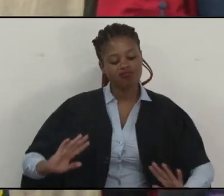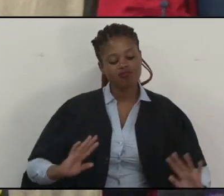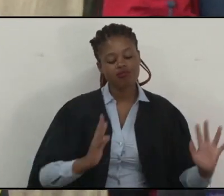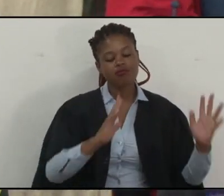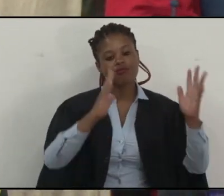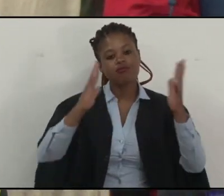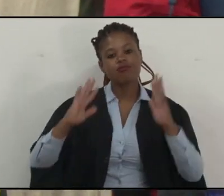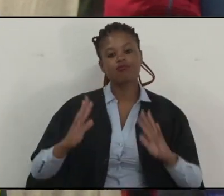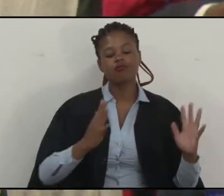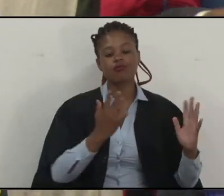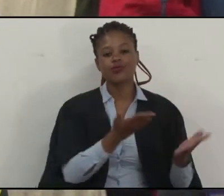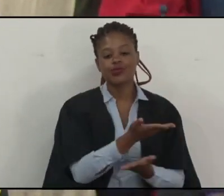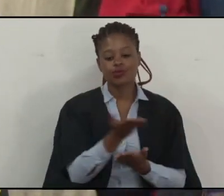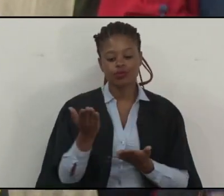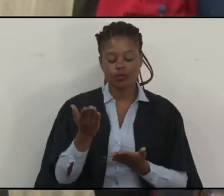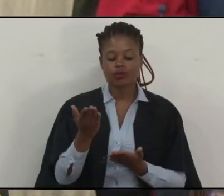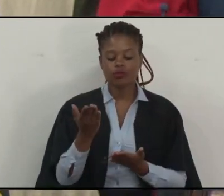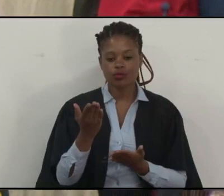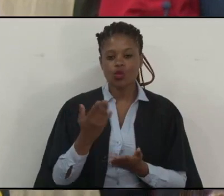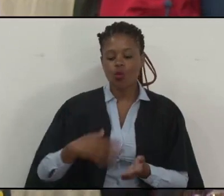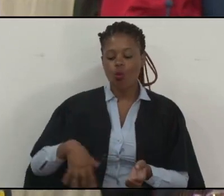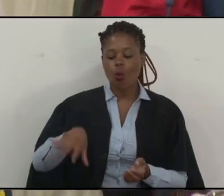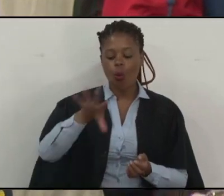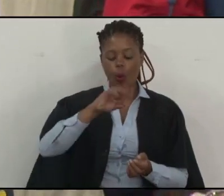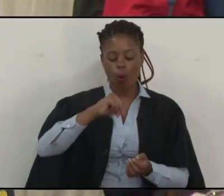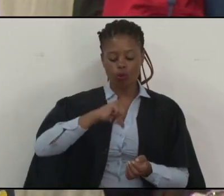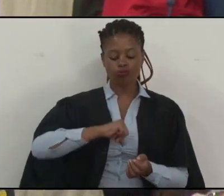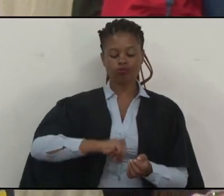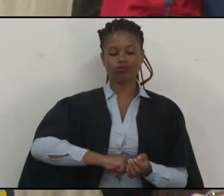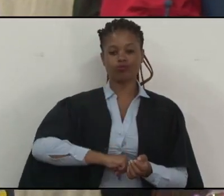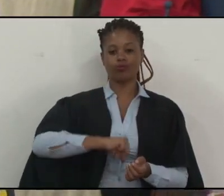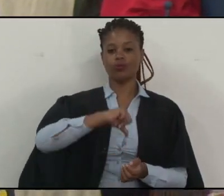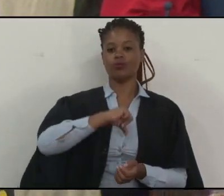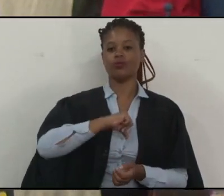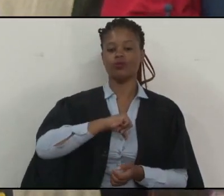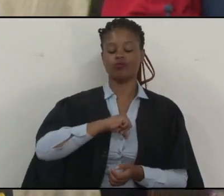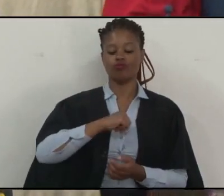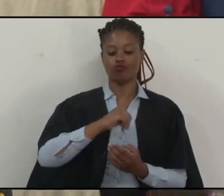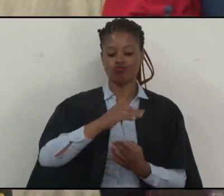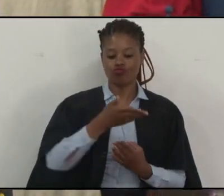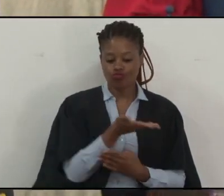I congratulate you. You've made us all proud.